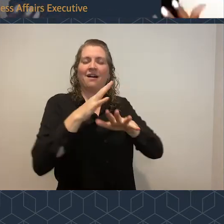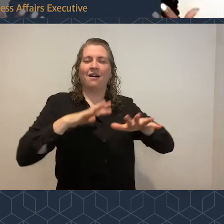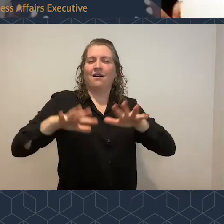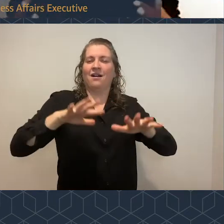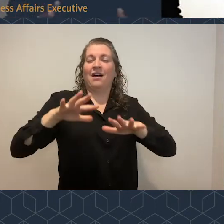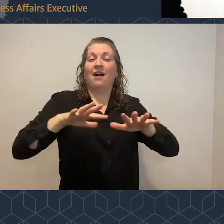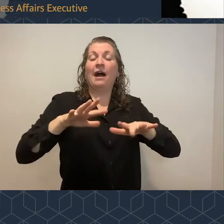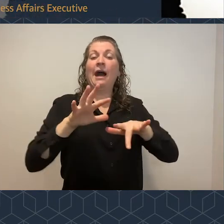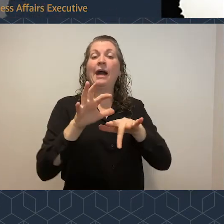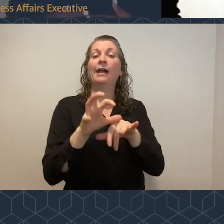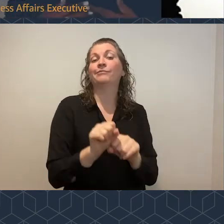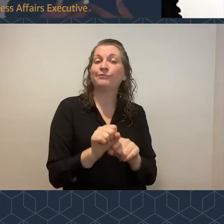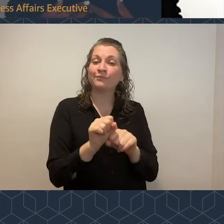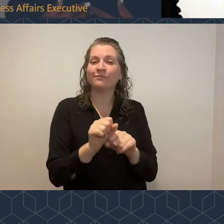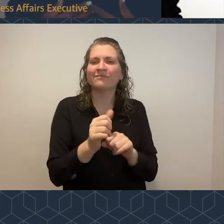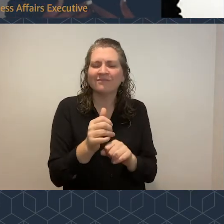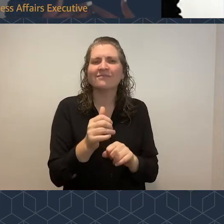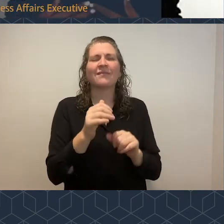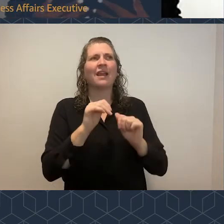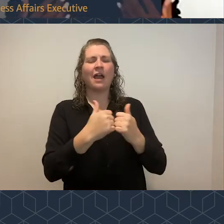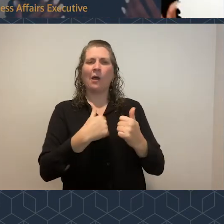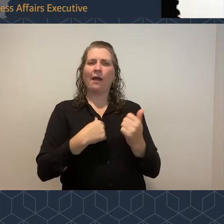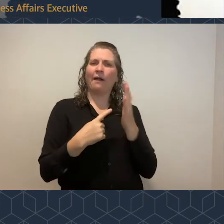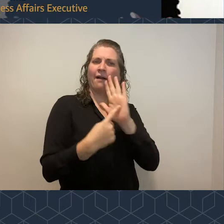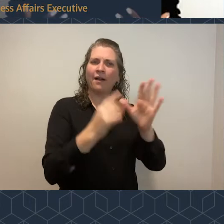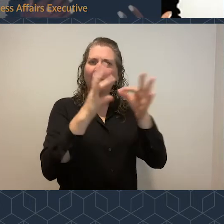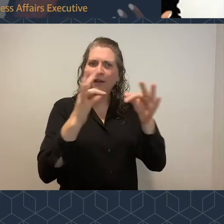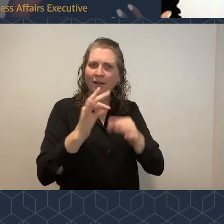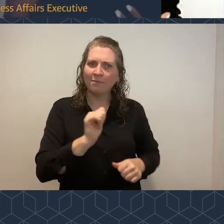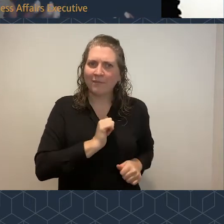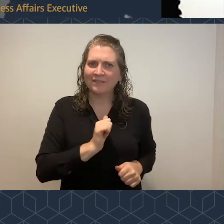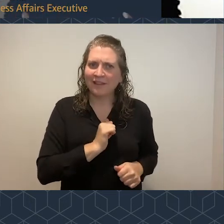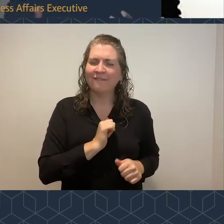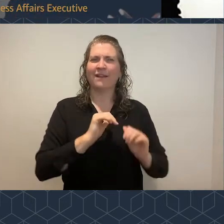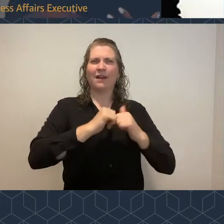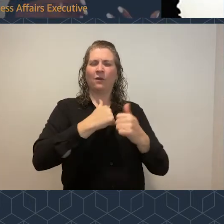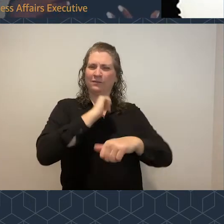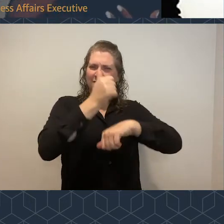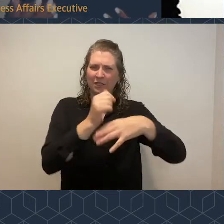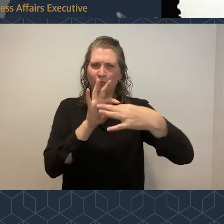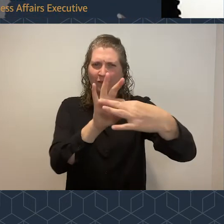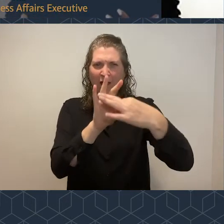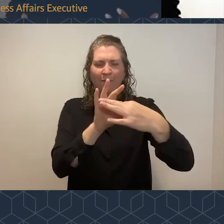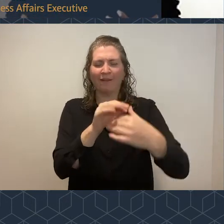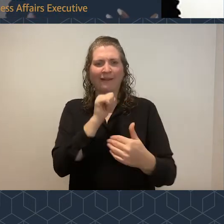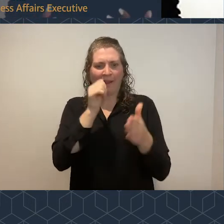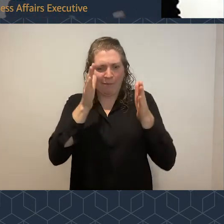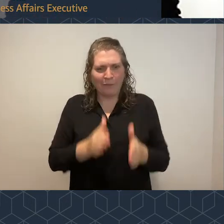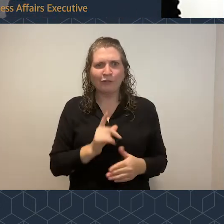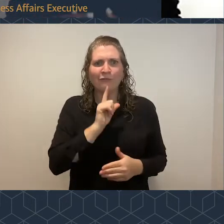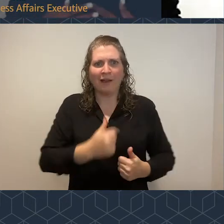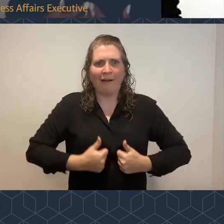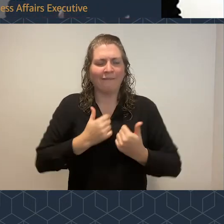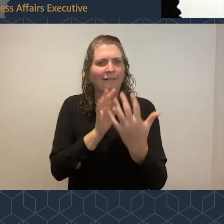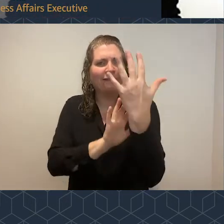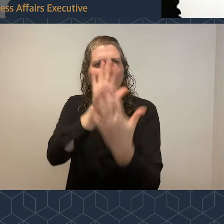is new, being, in this, manner of having to relate and create those personal connections with